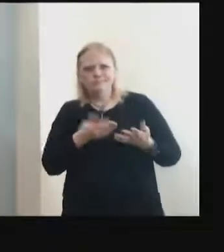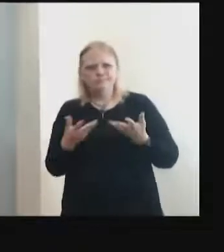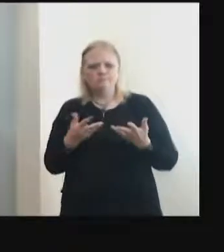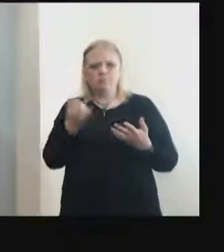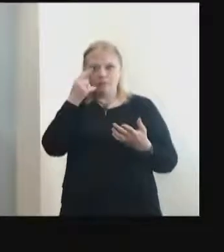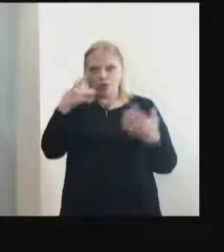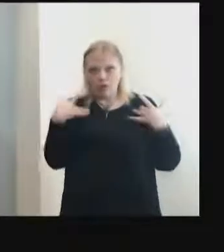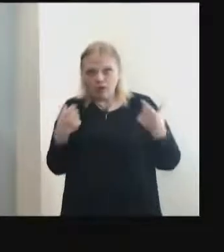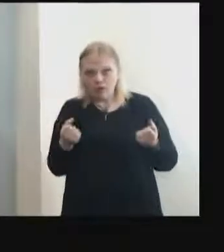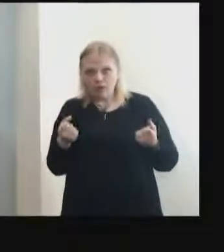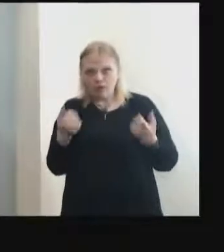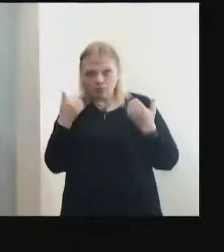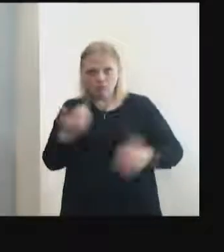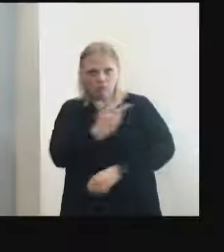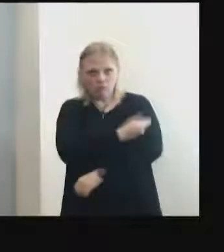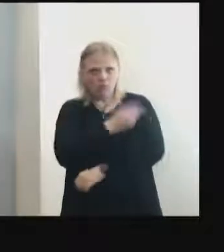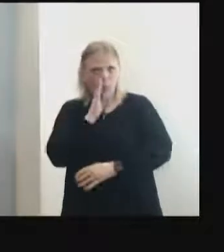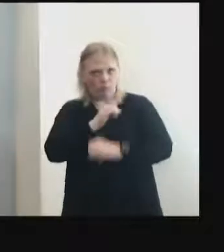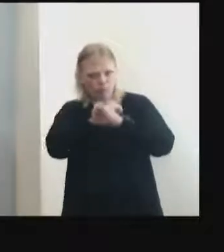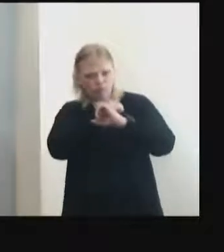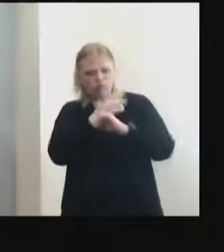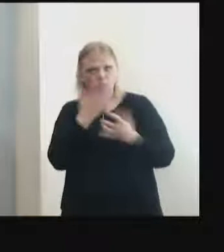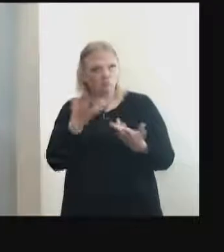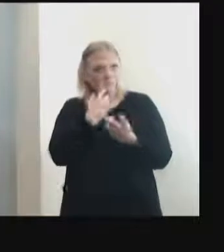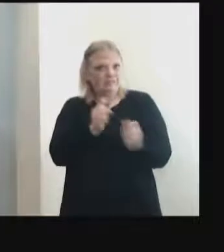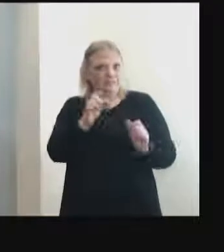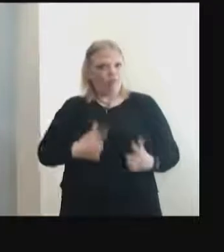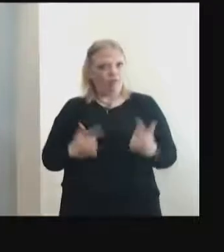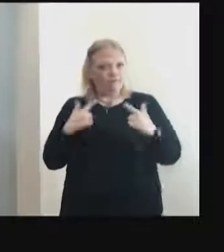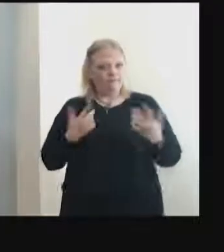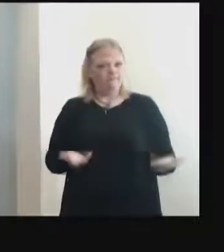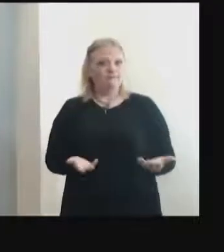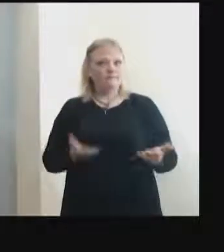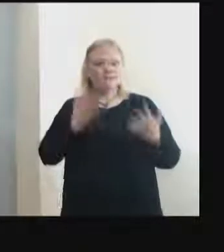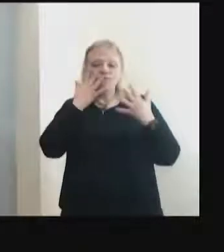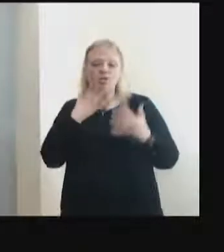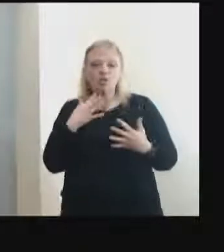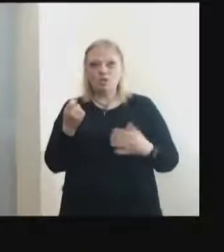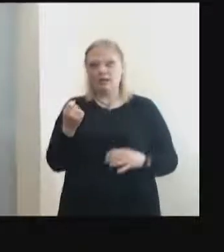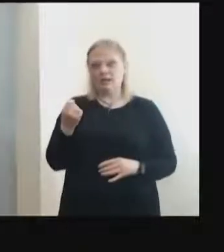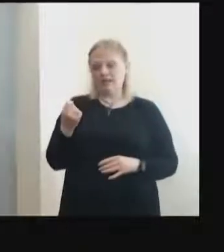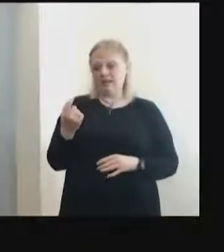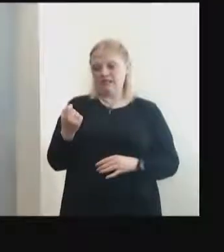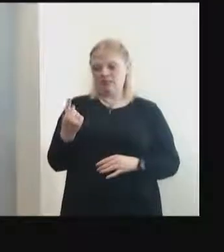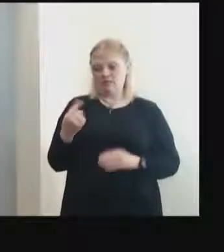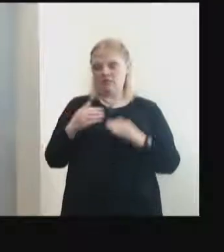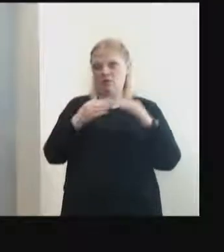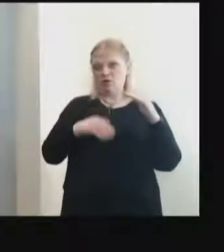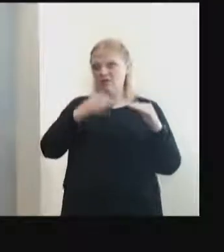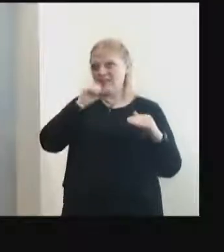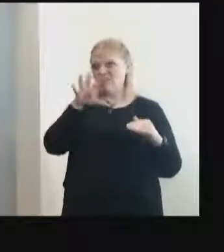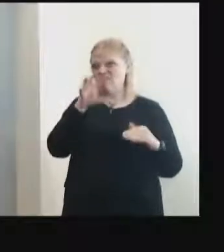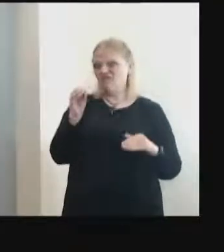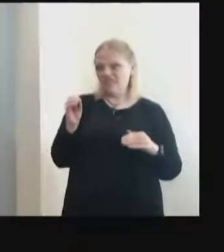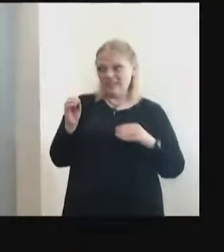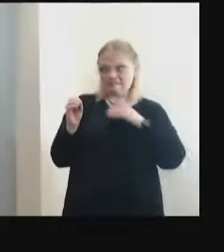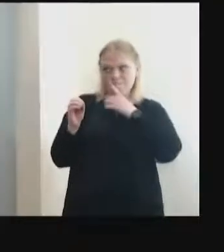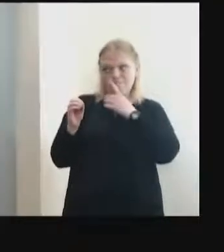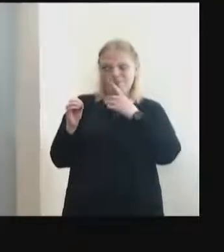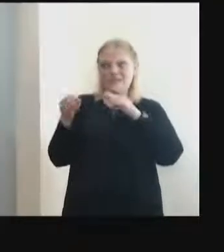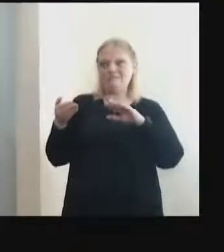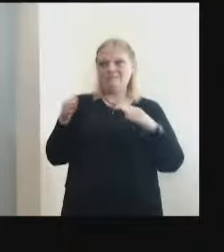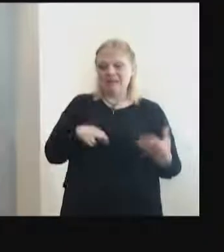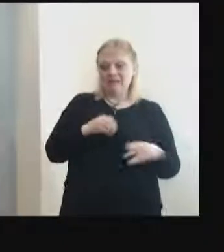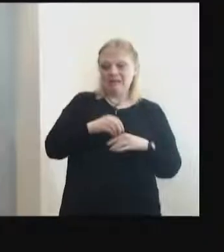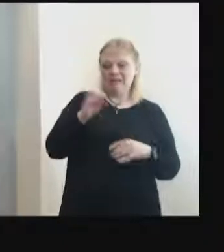individual, you get vaccinated, it's going to protect you. It could save your life, and unfortunately, 11 individuals under the age of 50 died in